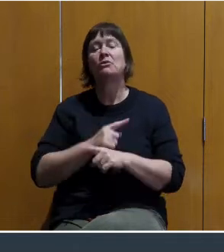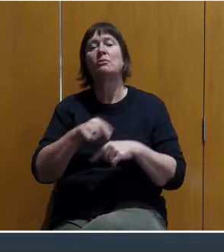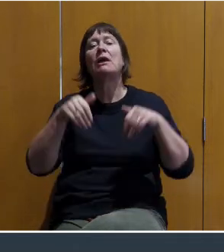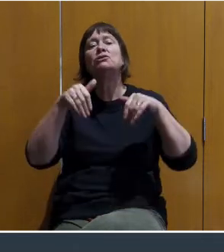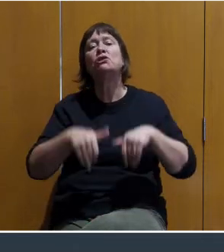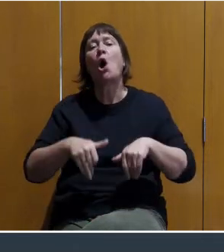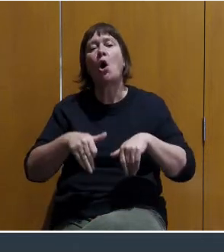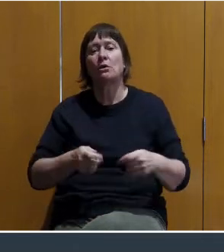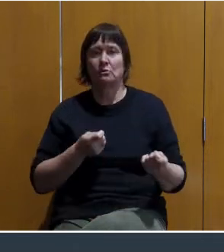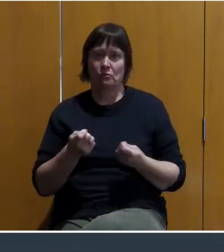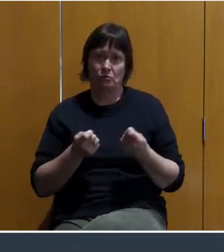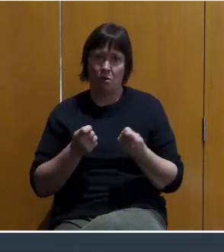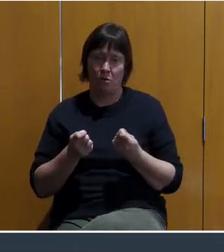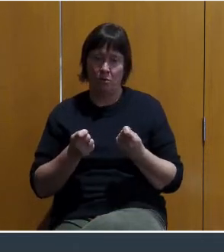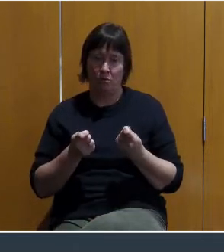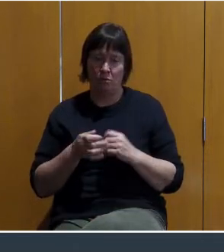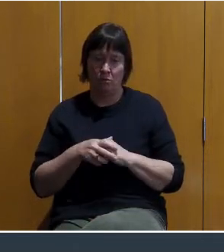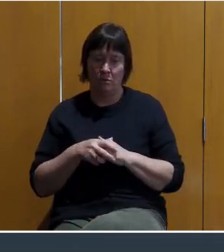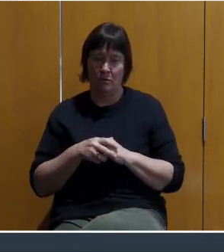today, I